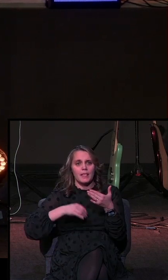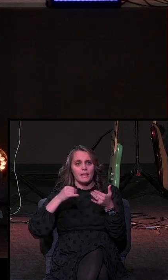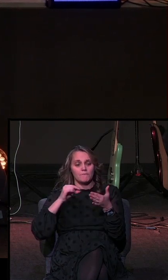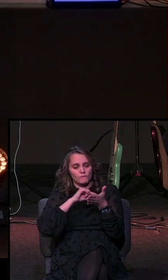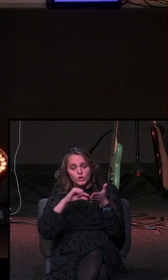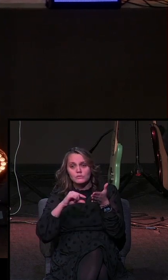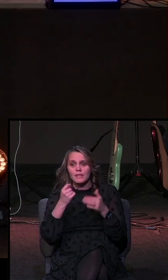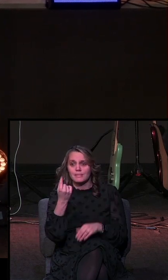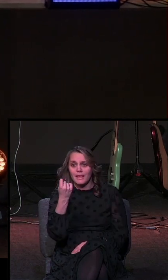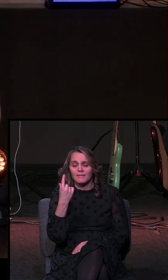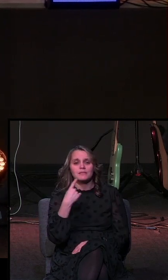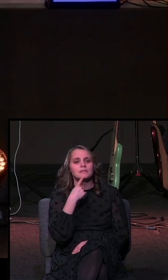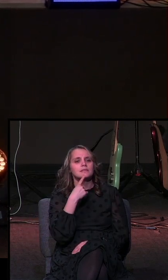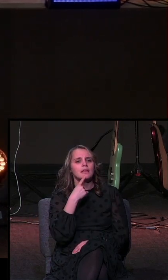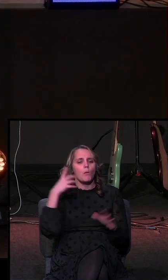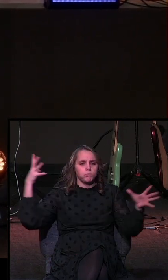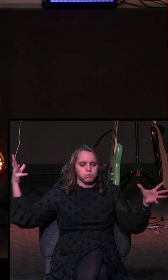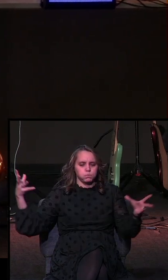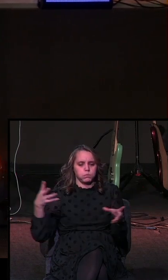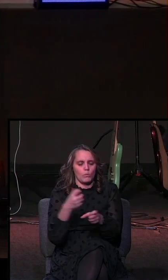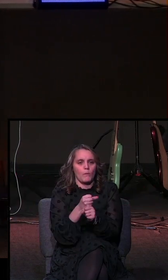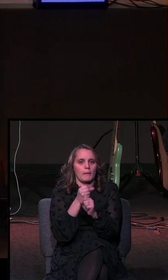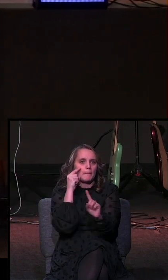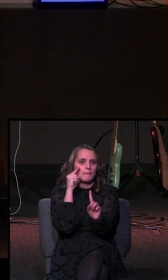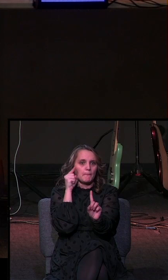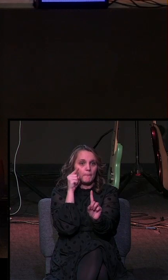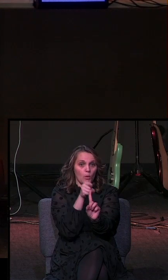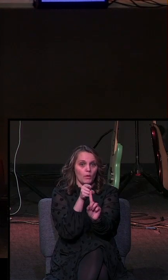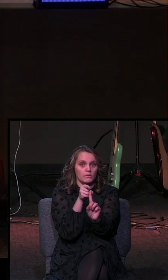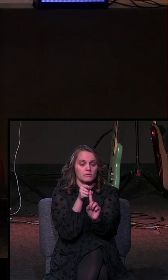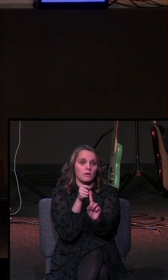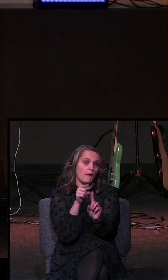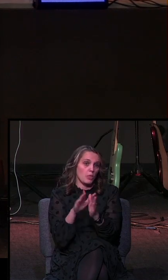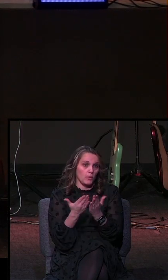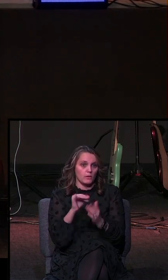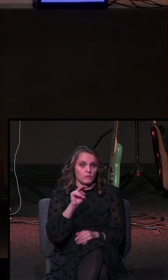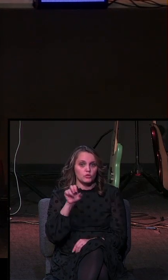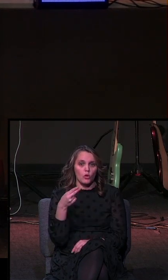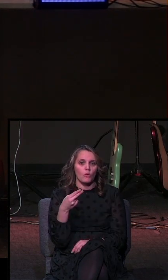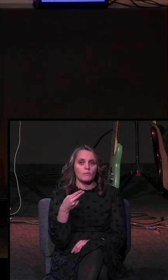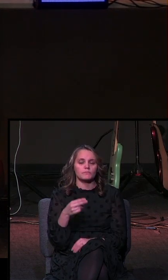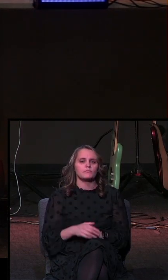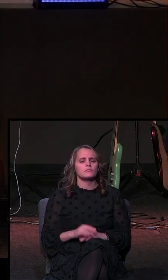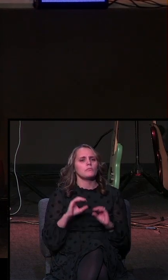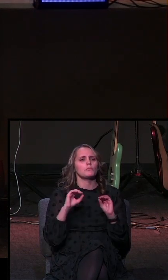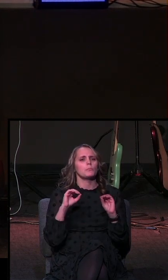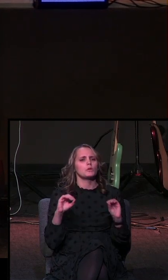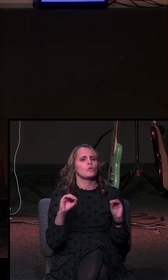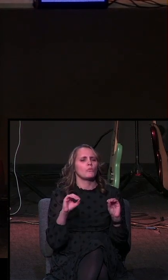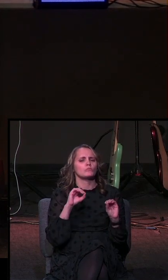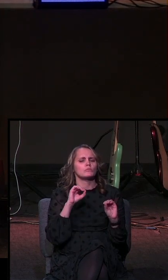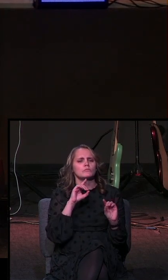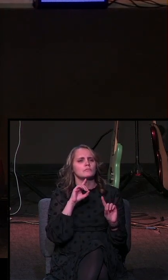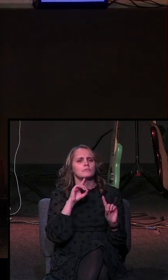11, basically sums up the entire point of the entire book of Jonah. And it's just kind of left unresolved.